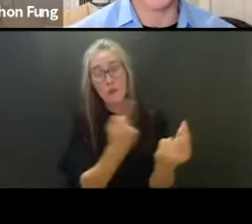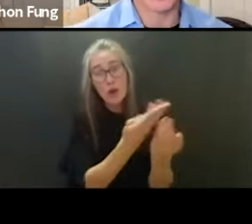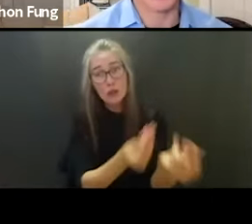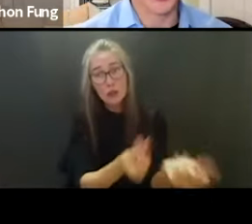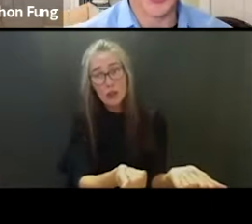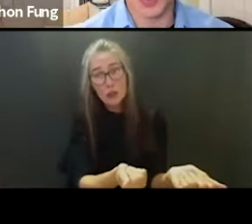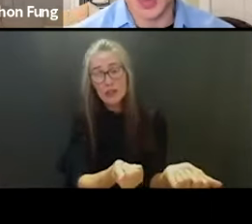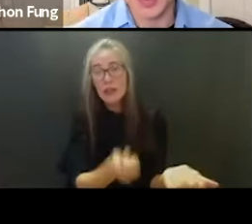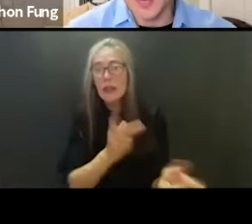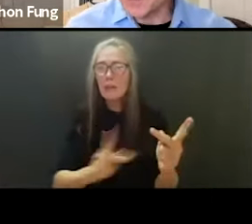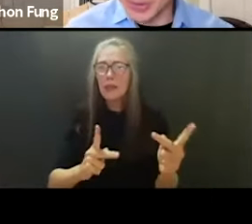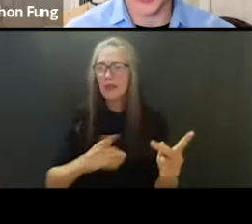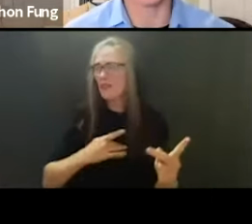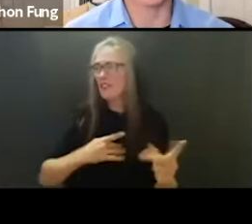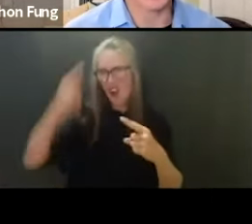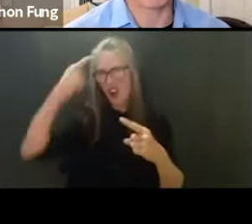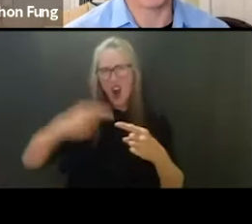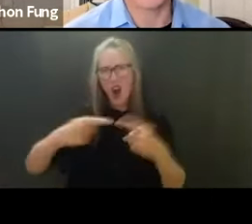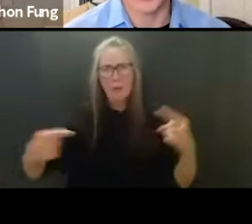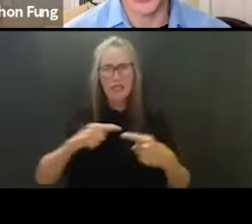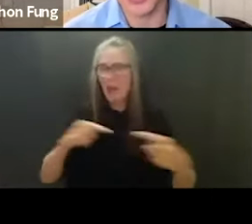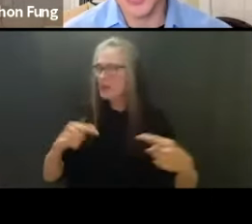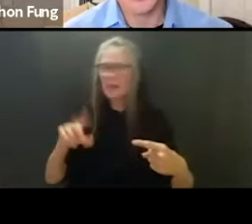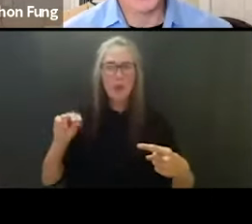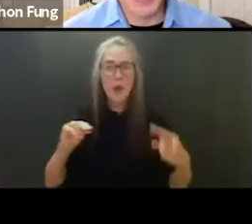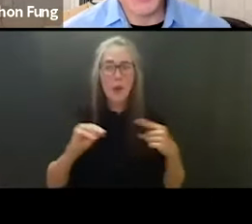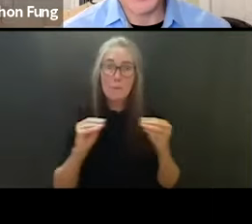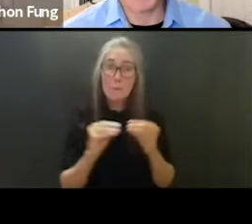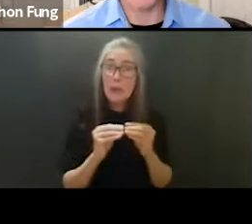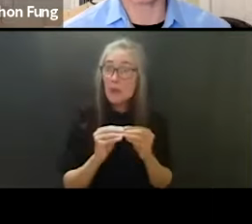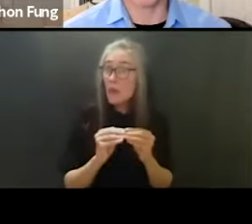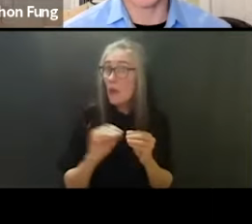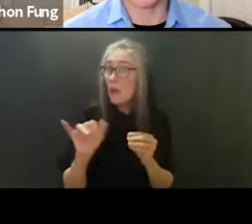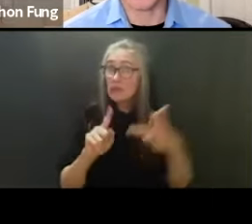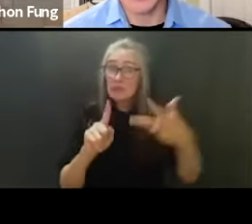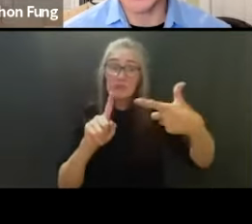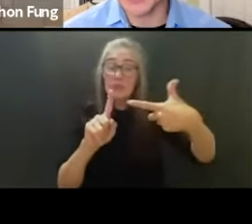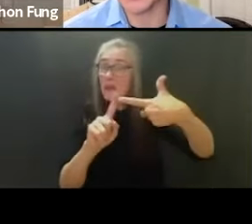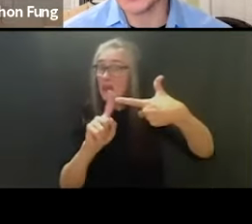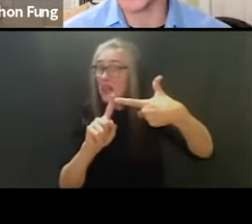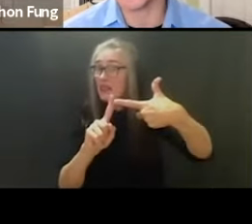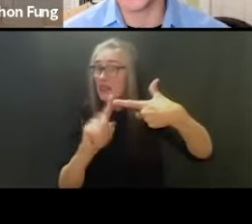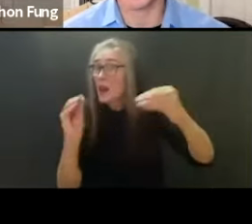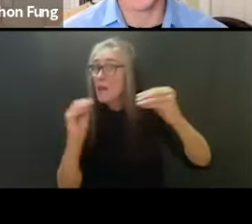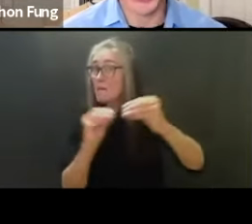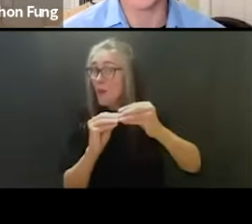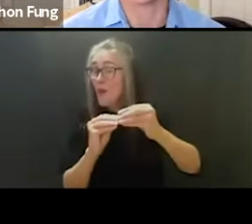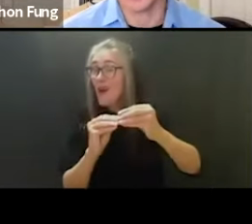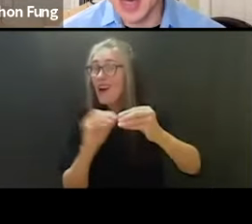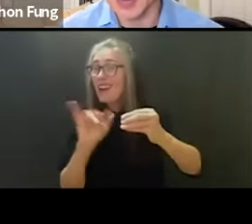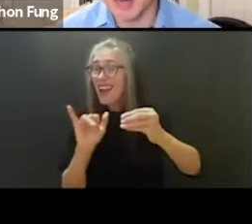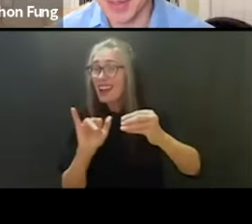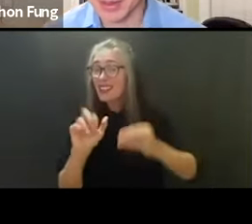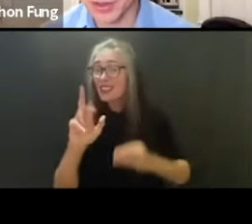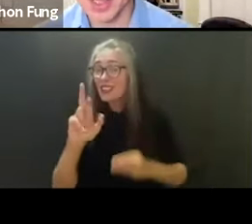and the range of solutions was. There was certainly less polarization. So maybe the right way to think about that is return of the Jedi